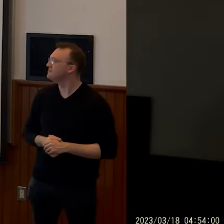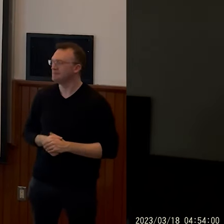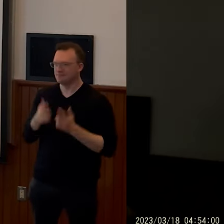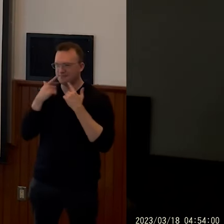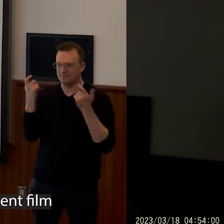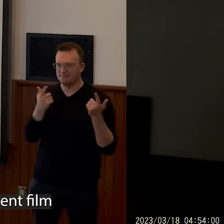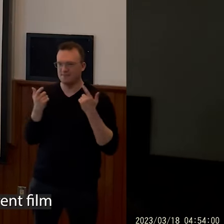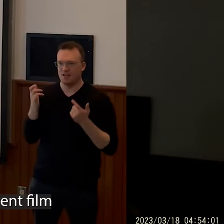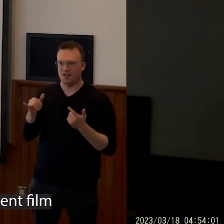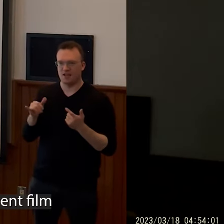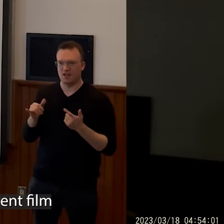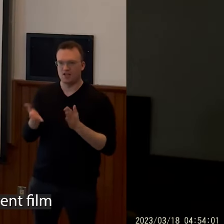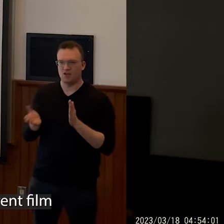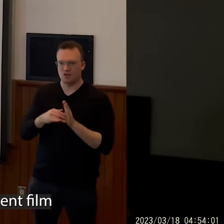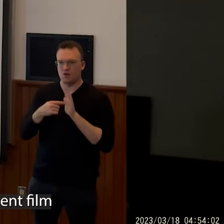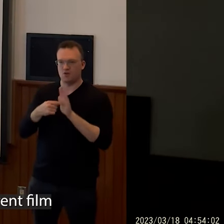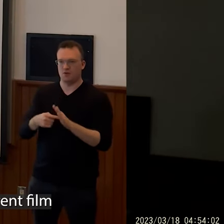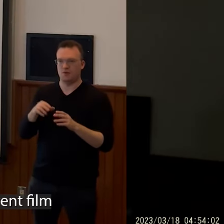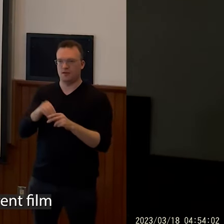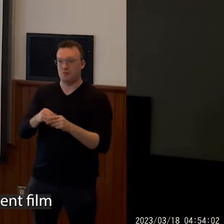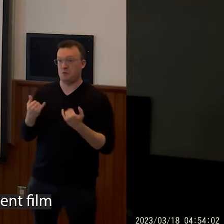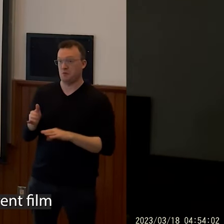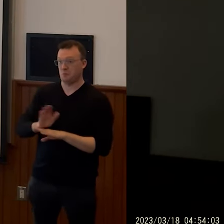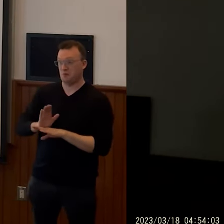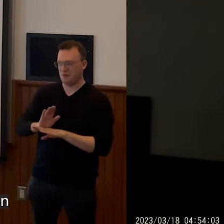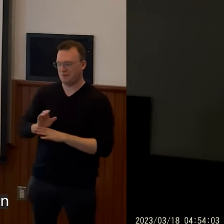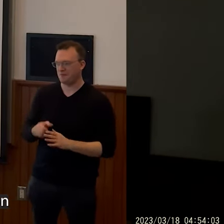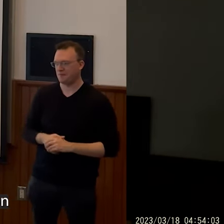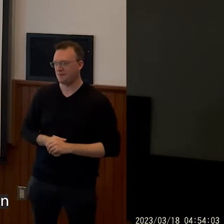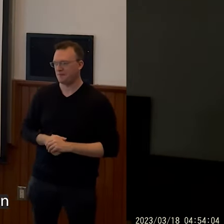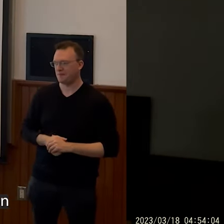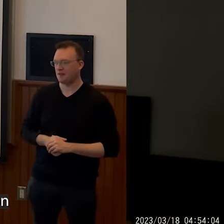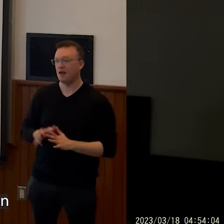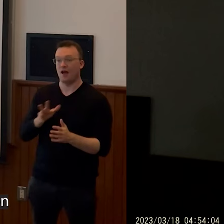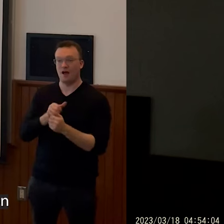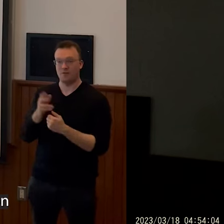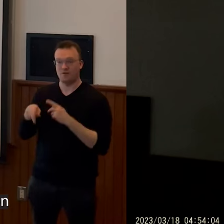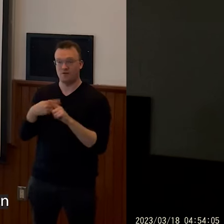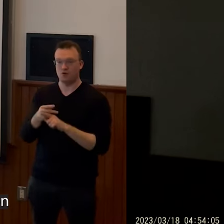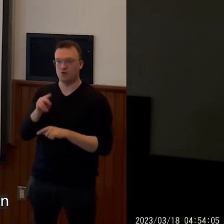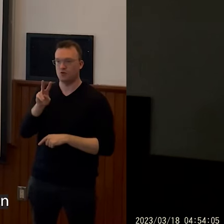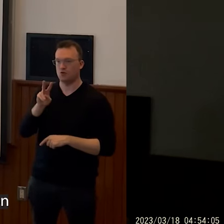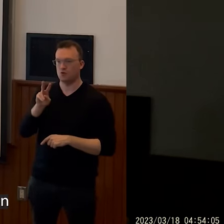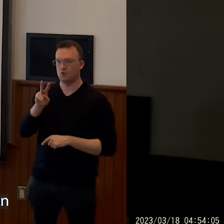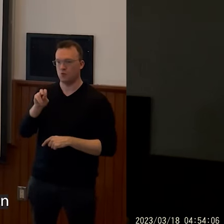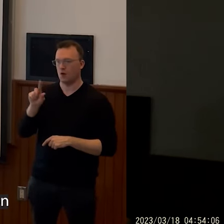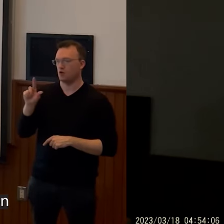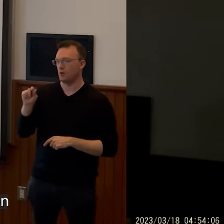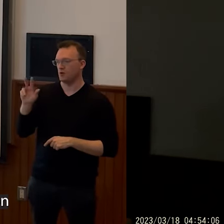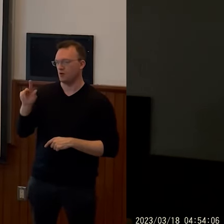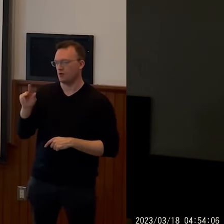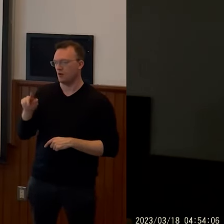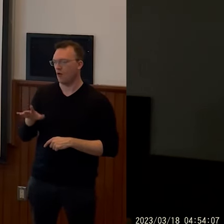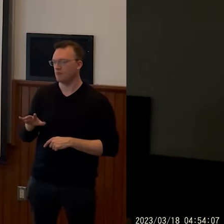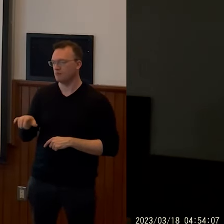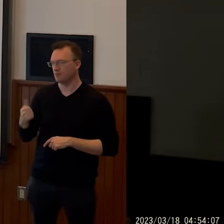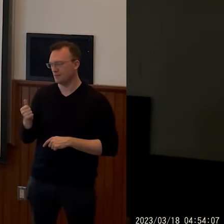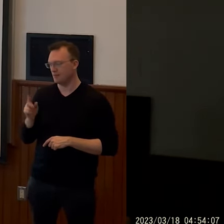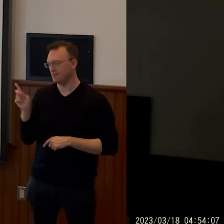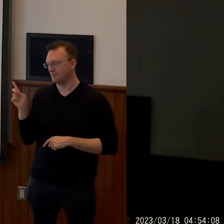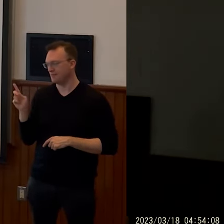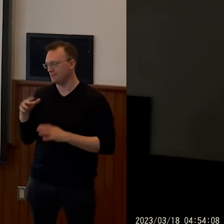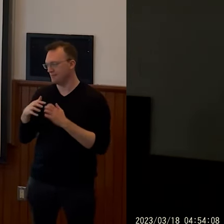Which actually got replayed in my current film, updated version, 2003 version. Oh, another dildo